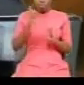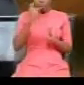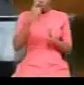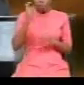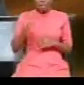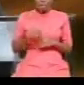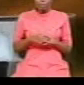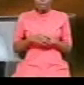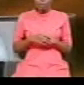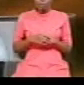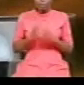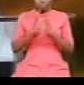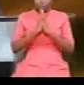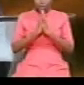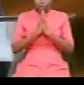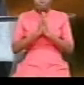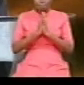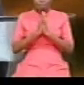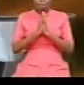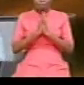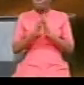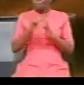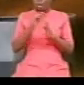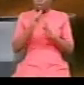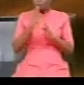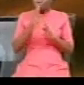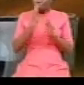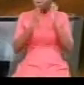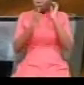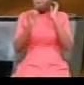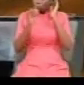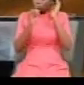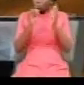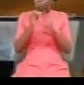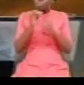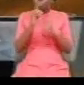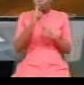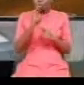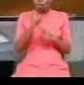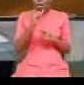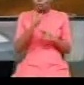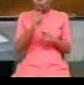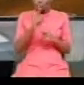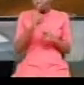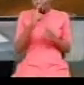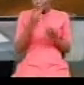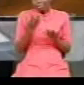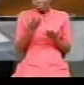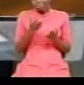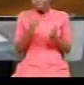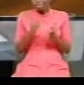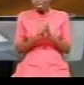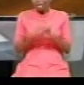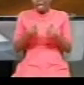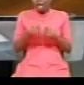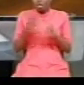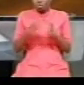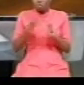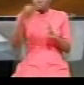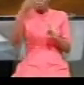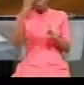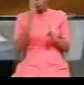commandment. Pray. Don't be presumptuous. Don't assume. As the Spirit of